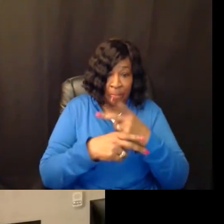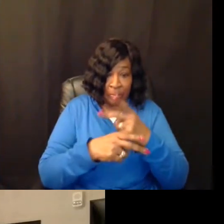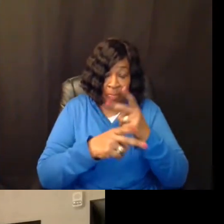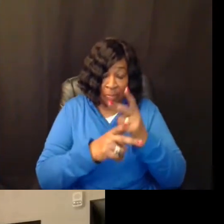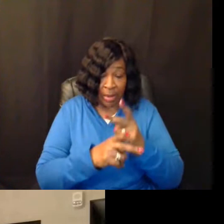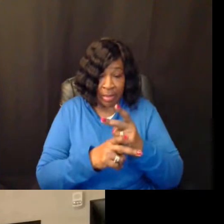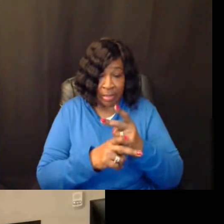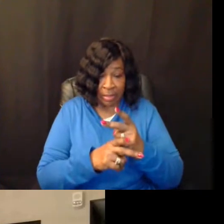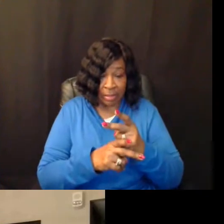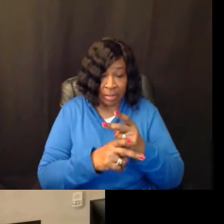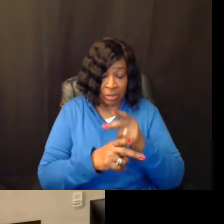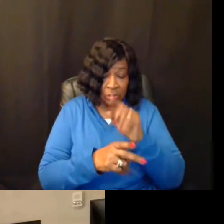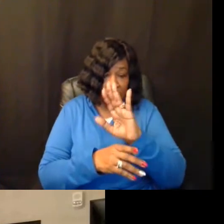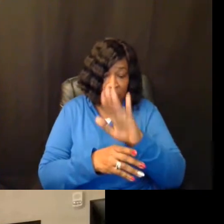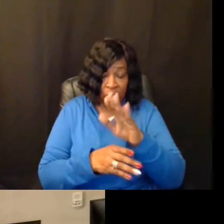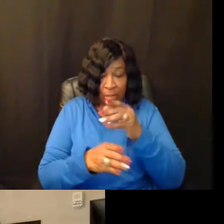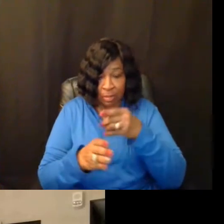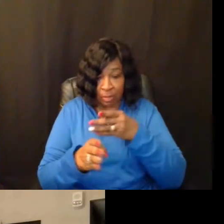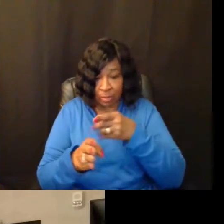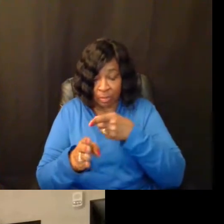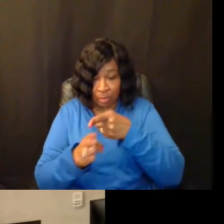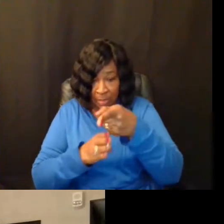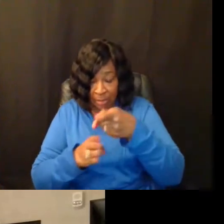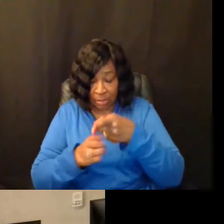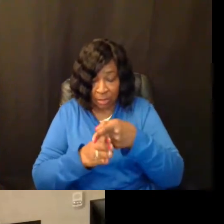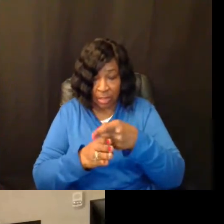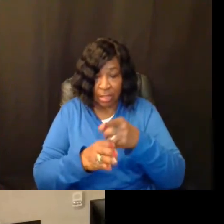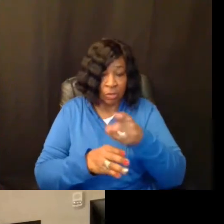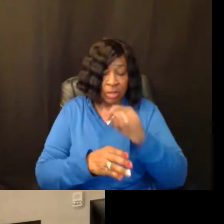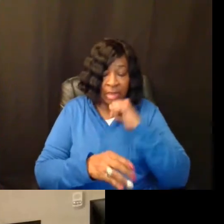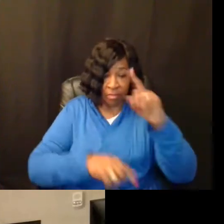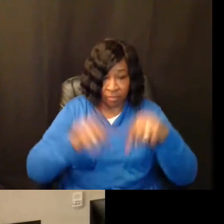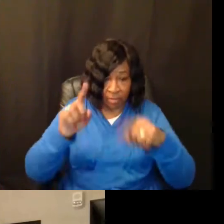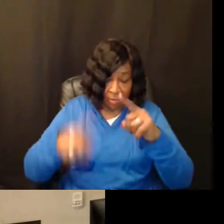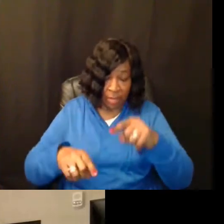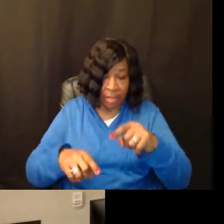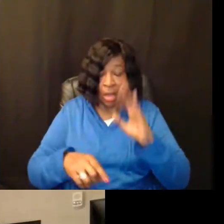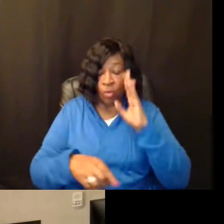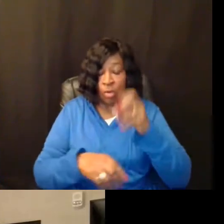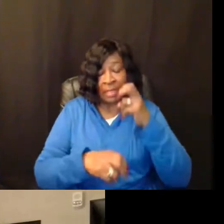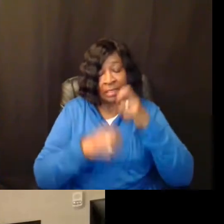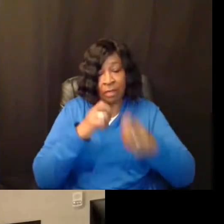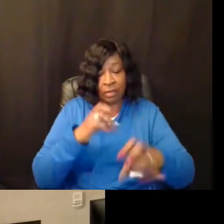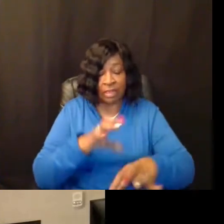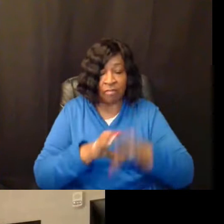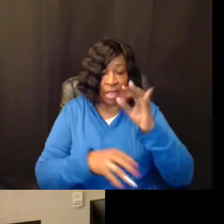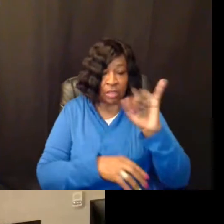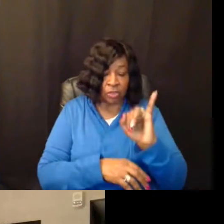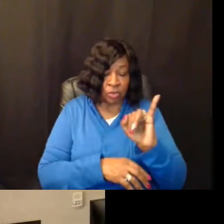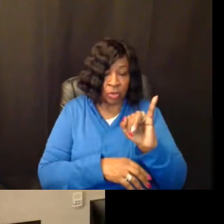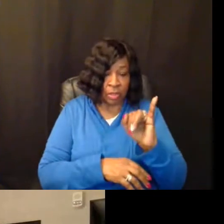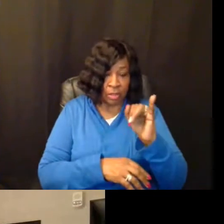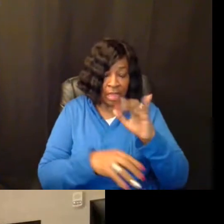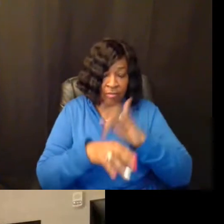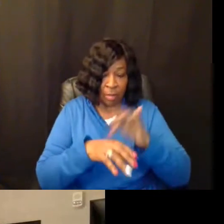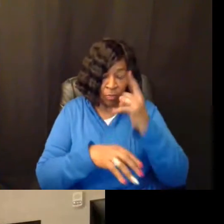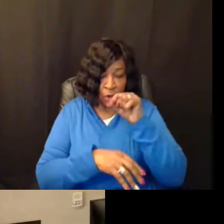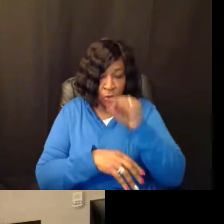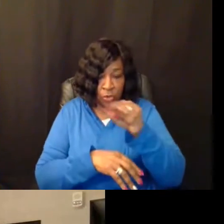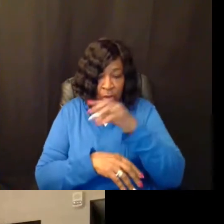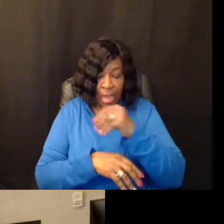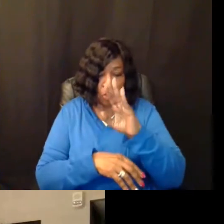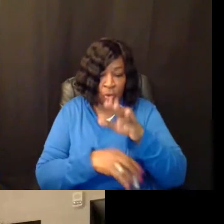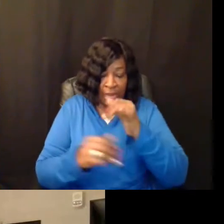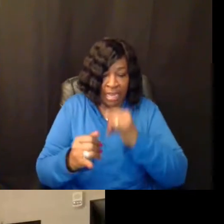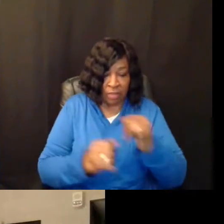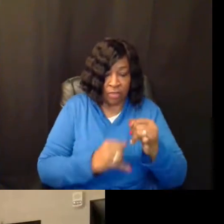farmer or a very diversified farmer, it can be hard to find insurance products available for you in your individual